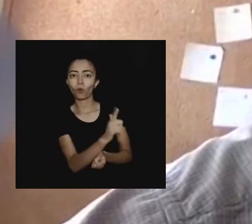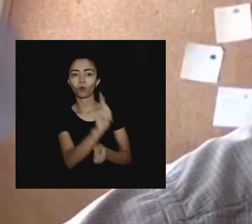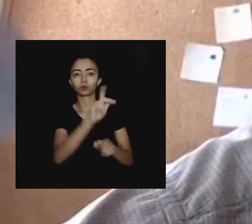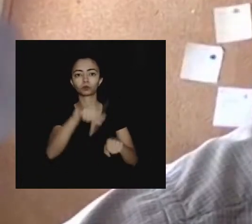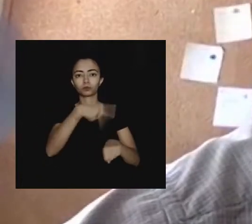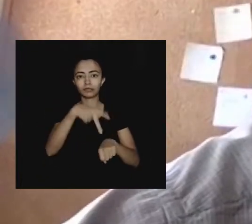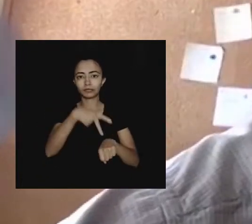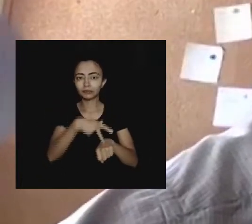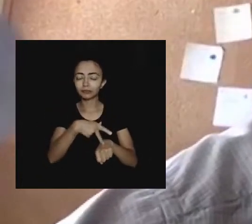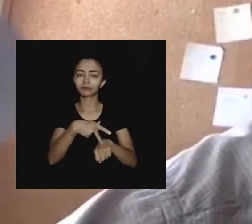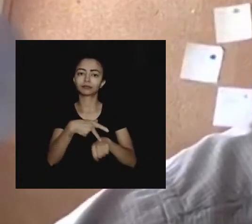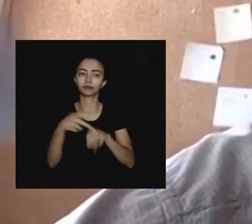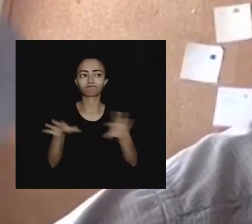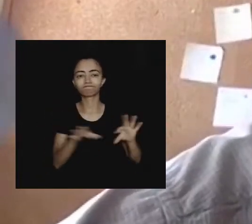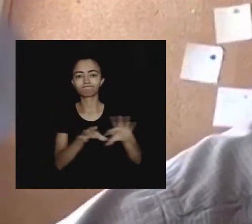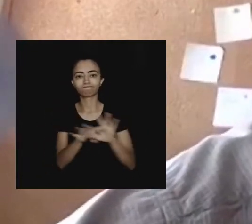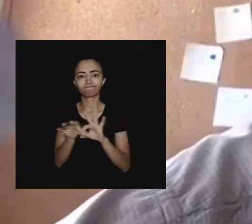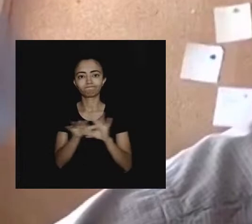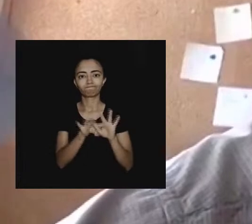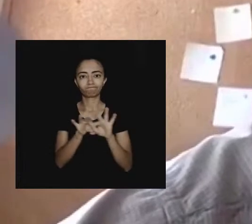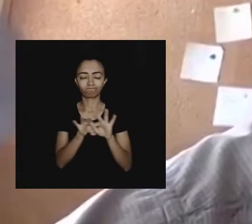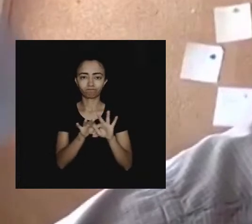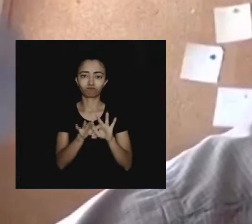other countries, and